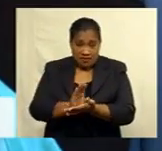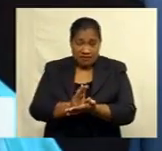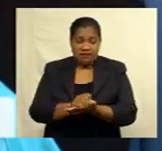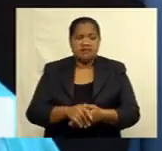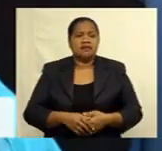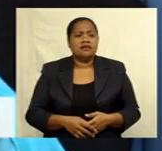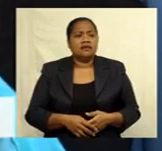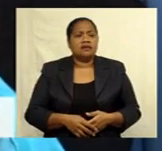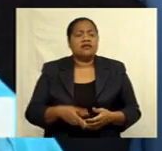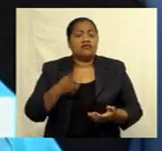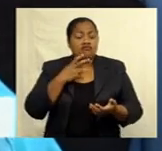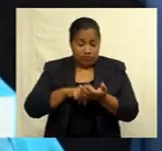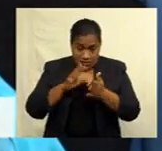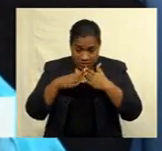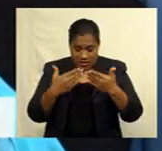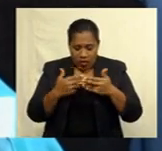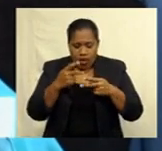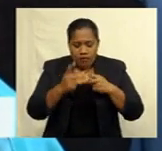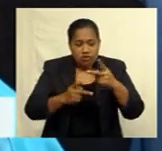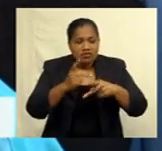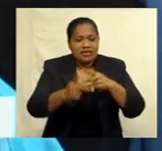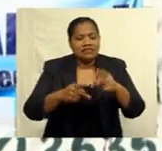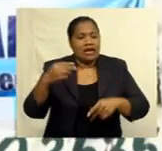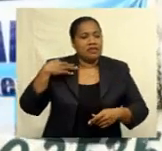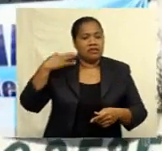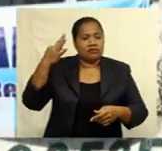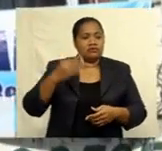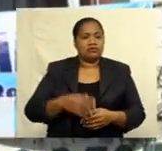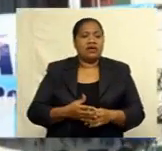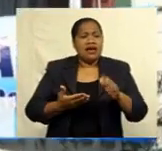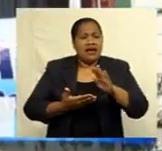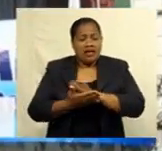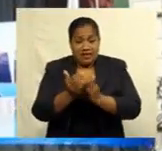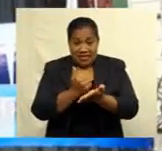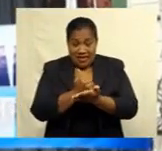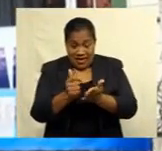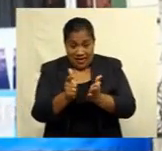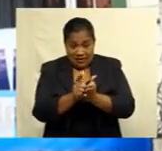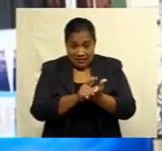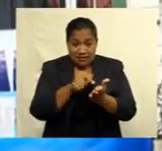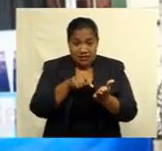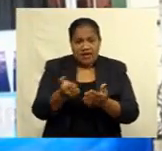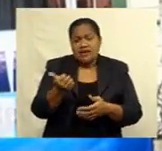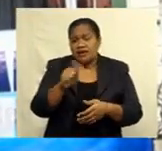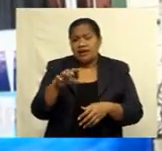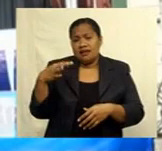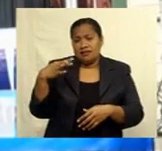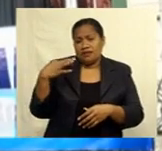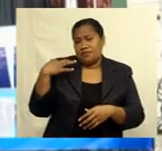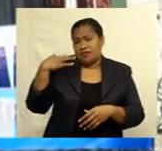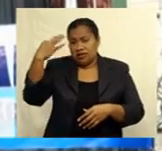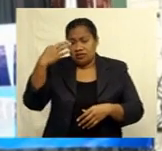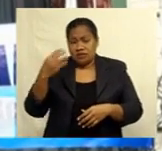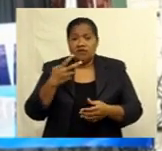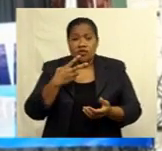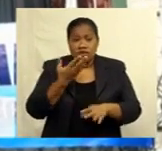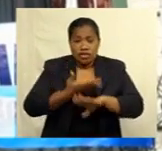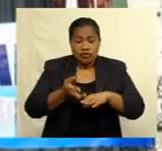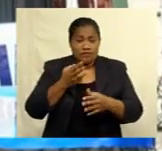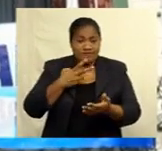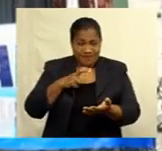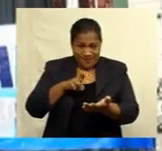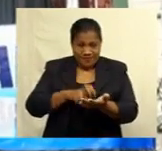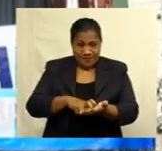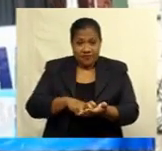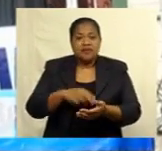the registrar will now process the application. Under the Act, any application to register a new party must be accompanied by the names